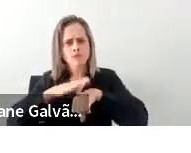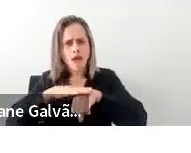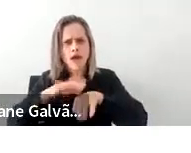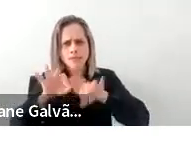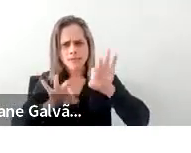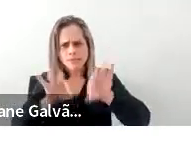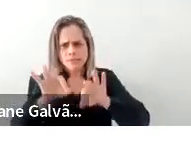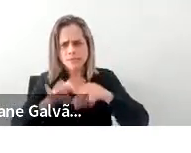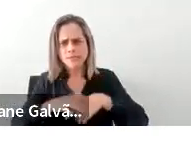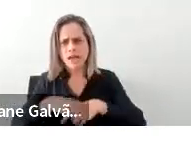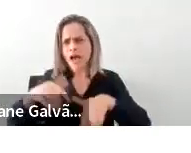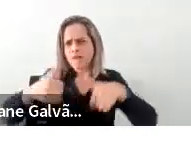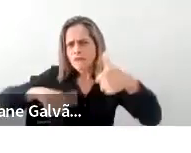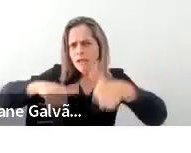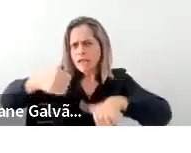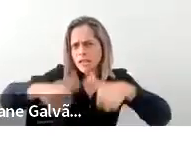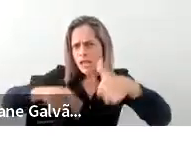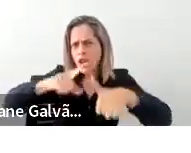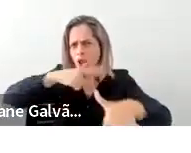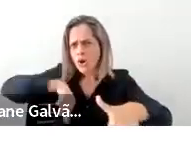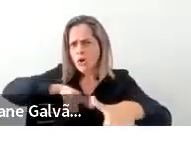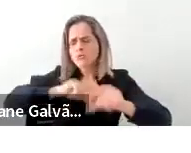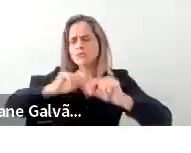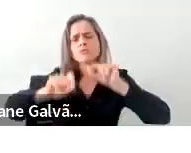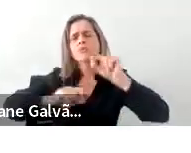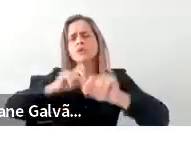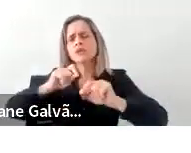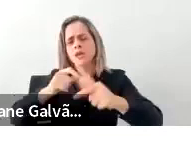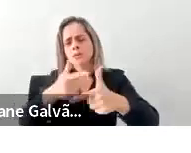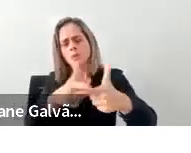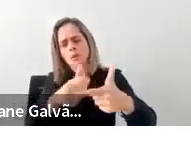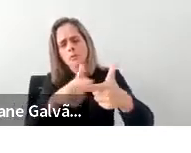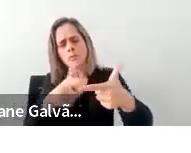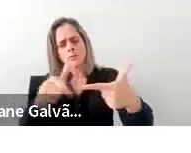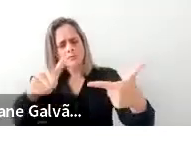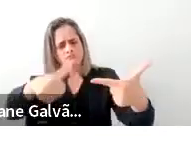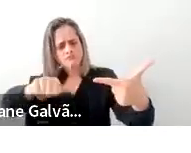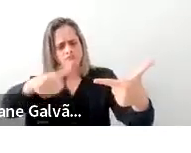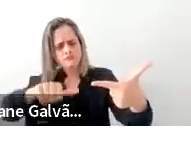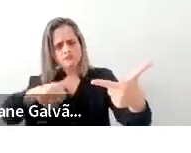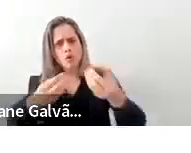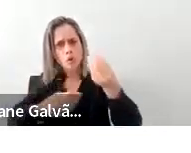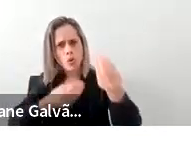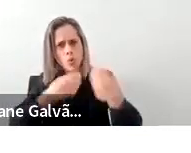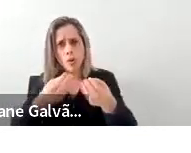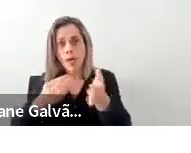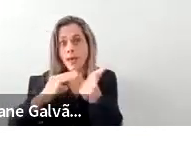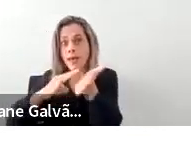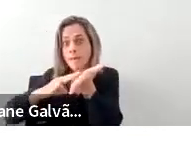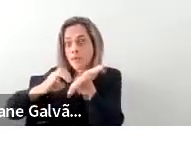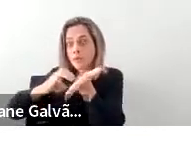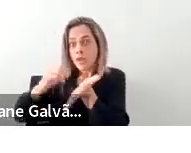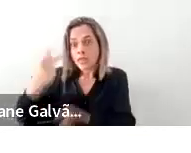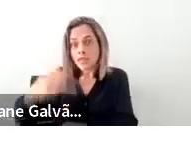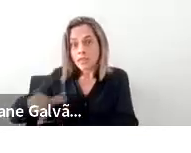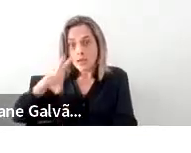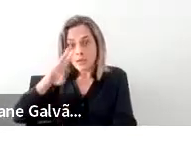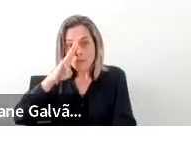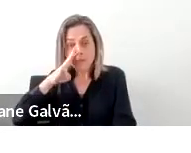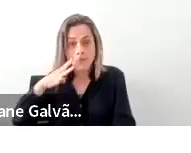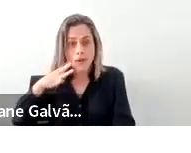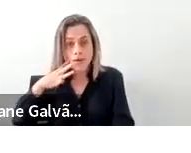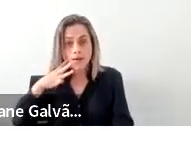Marx's germ cell methodology is not a methodology for understanding human activity or human labor in general, no. It's for the